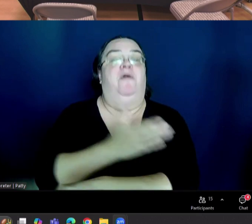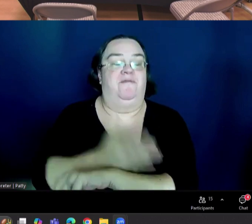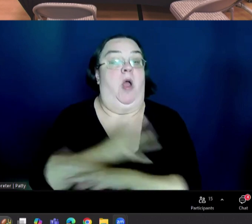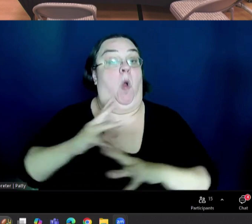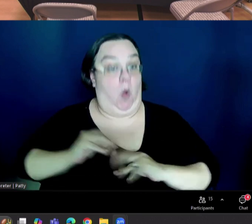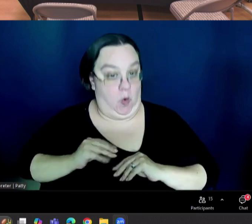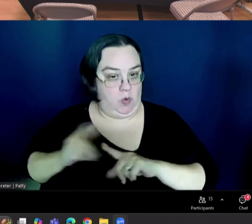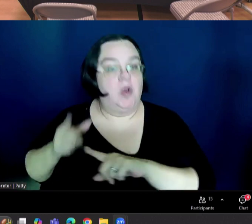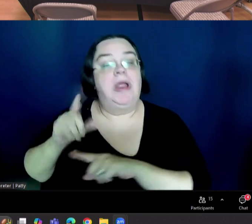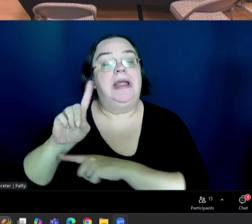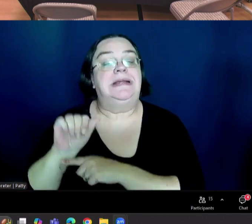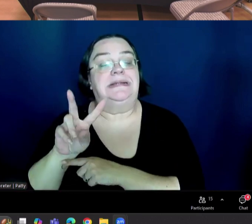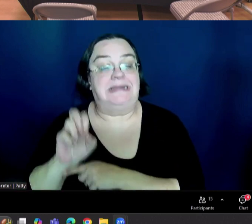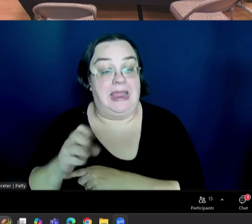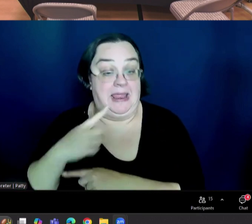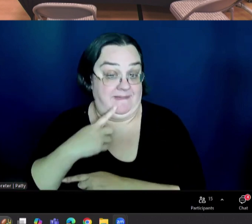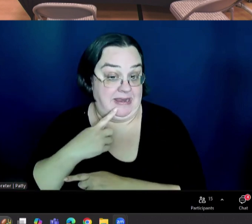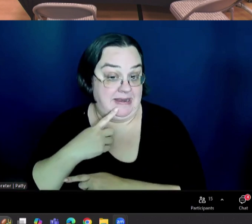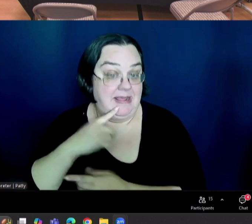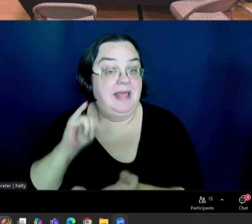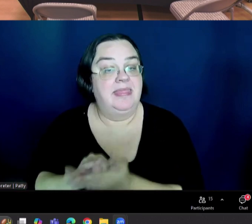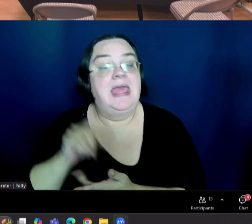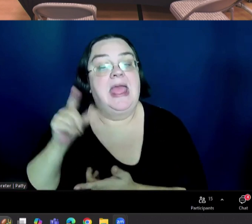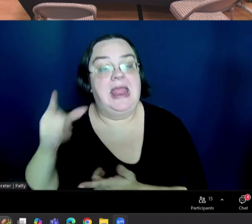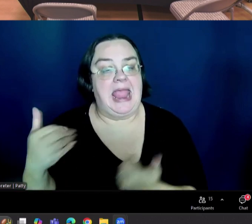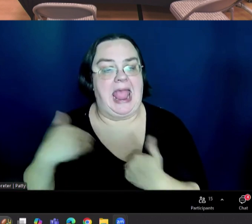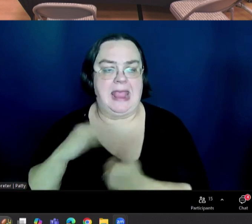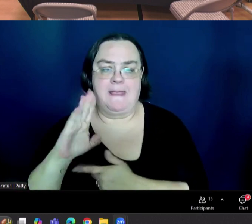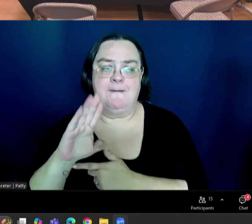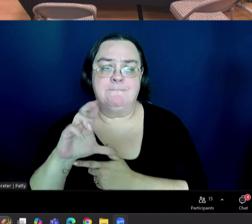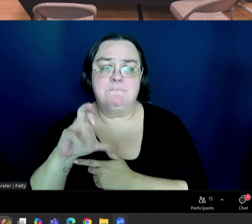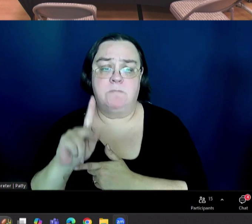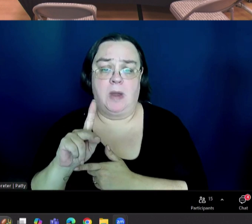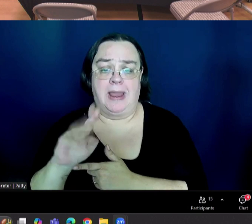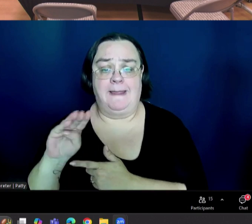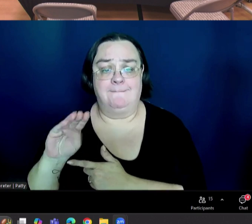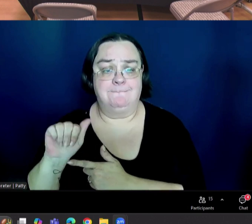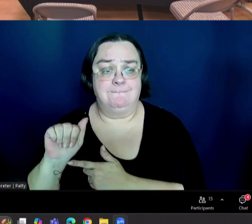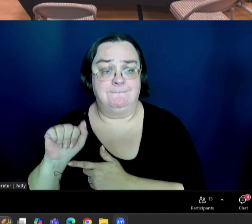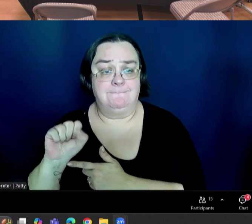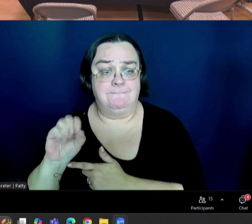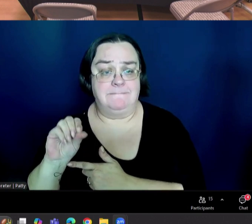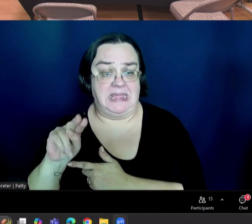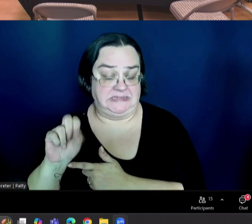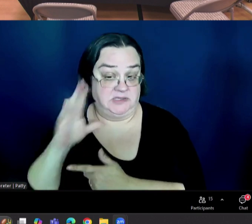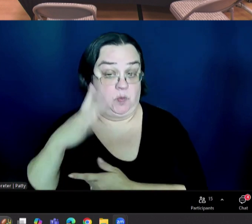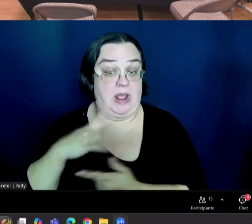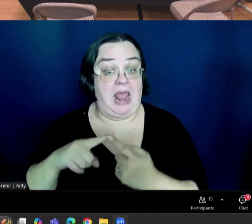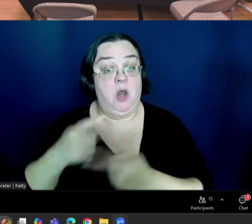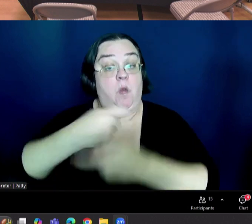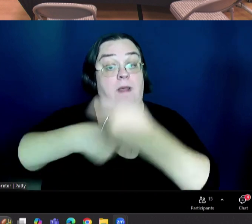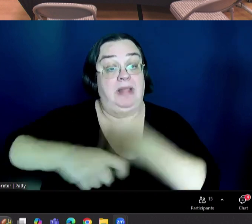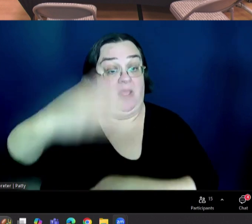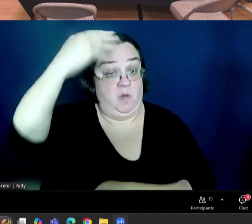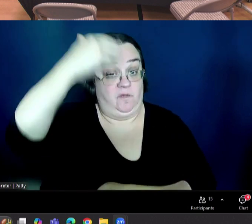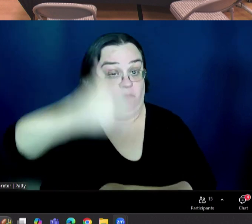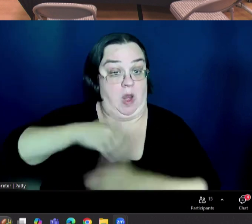Dave has indicated that he has brick masons that would like to replace the front entrance of